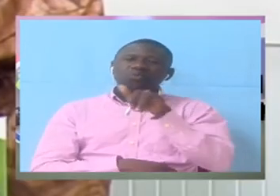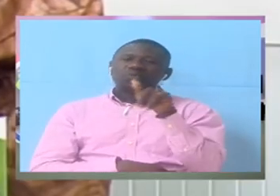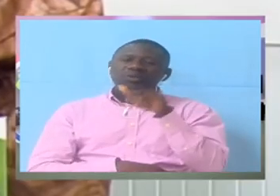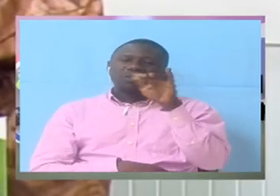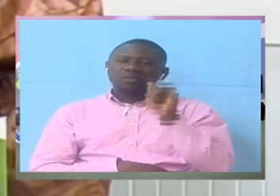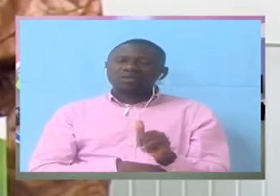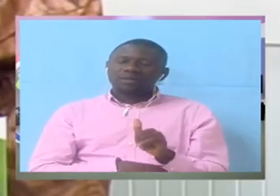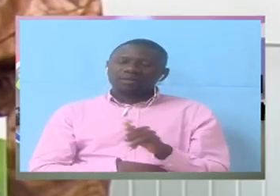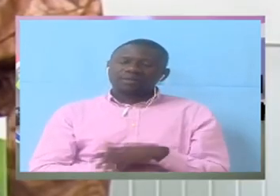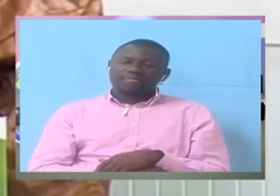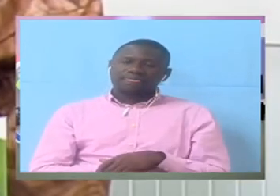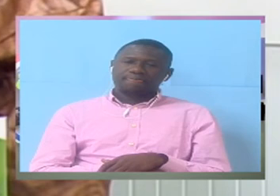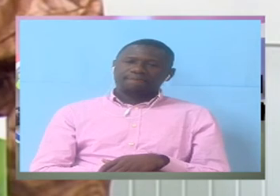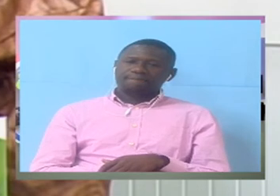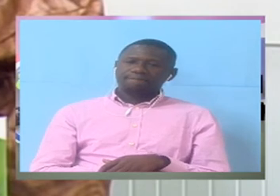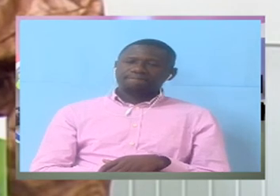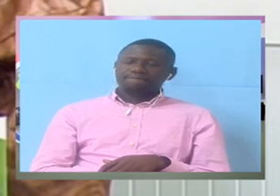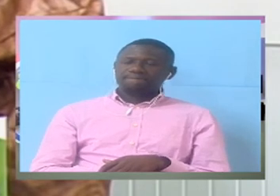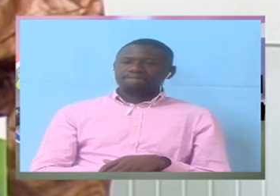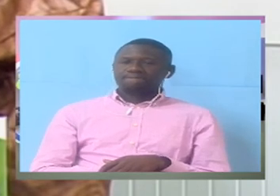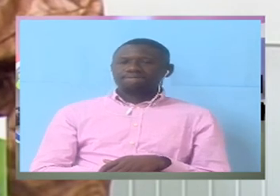It was